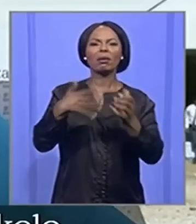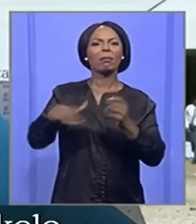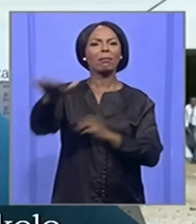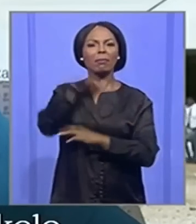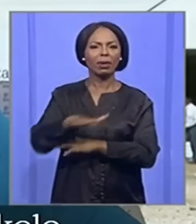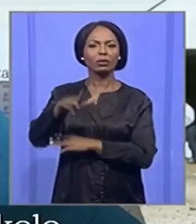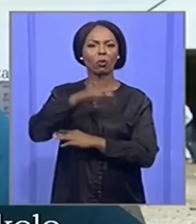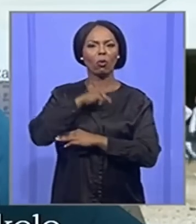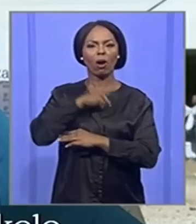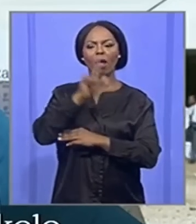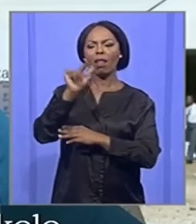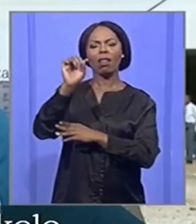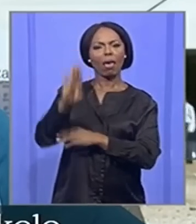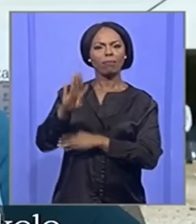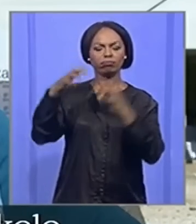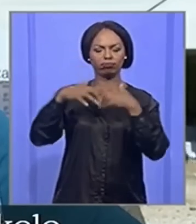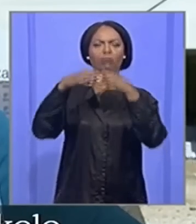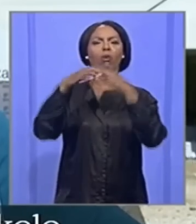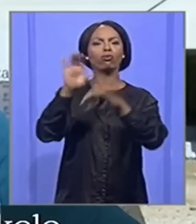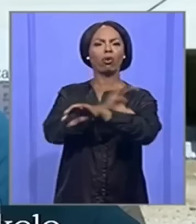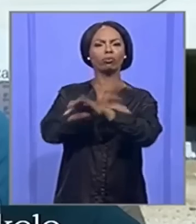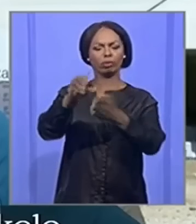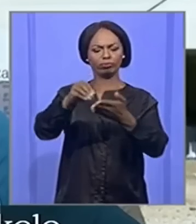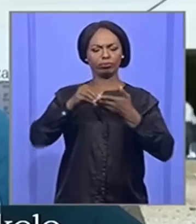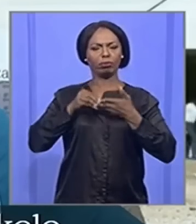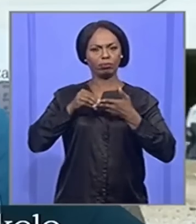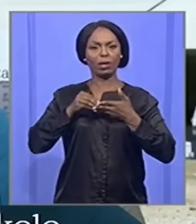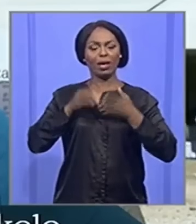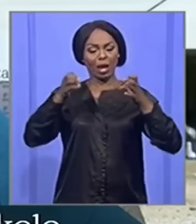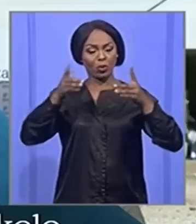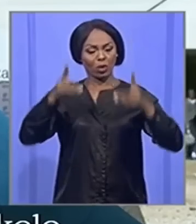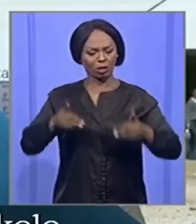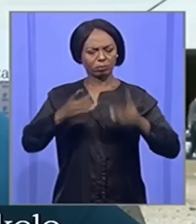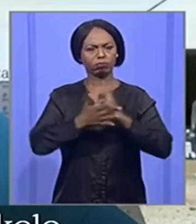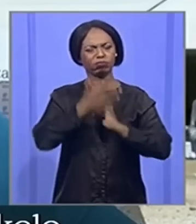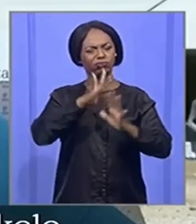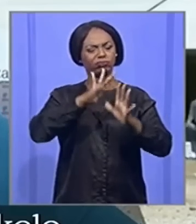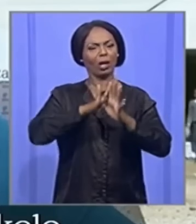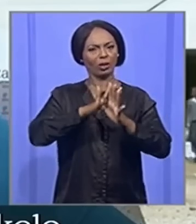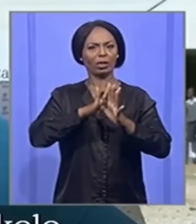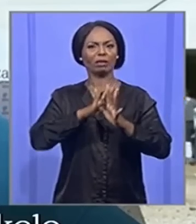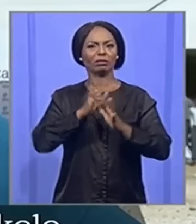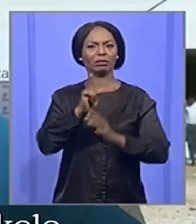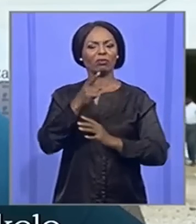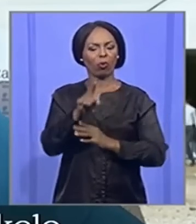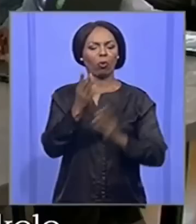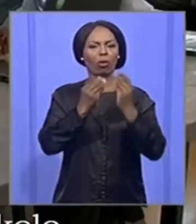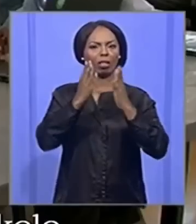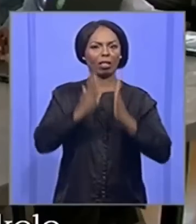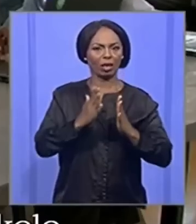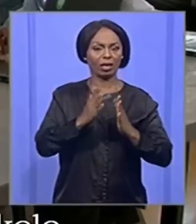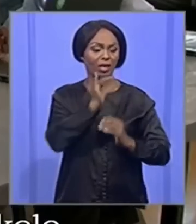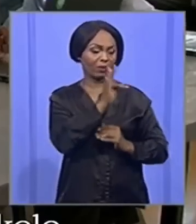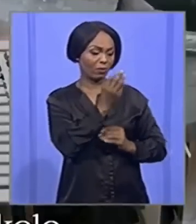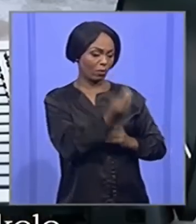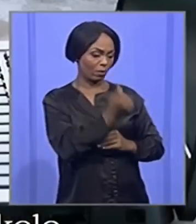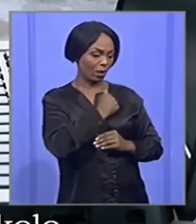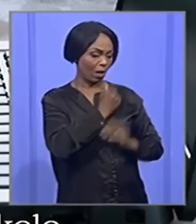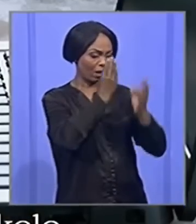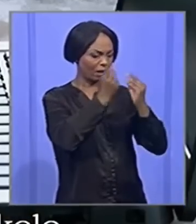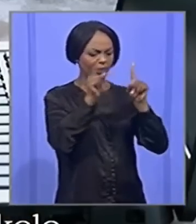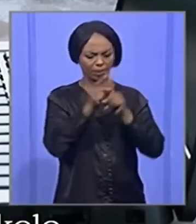e tliseditsweng bana ba rona kana thuto ya bana ba rona ke thuto ya rona. Sekolo sena